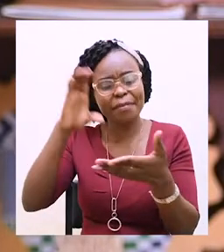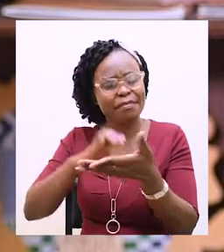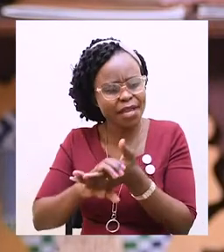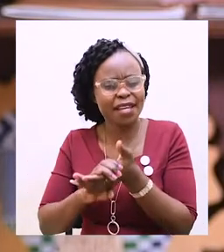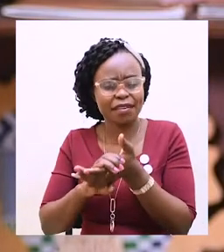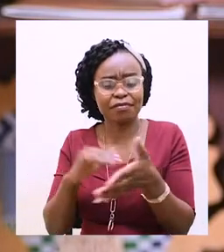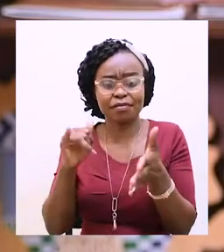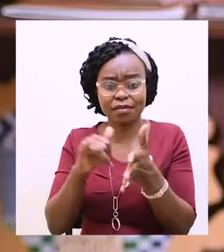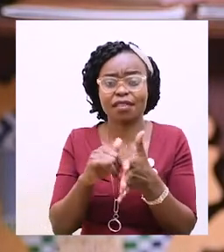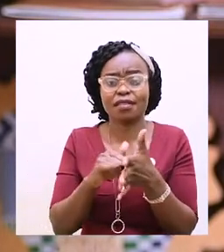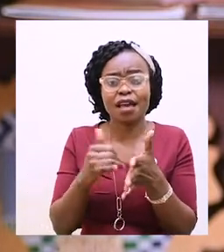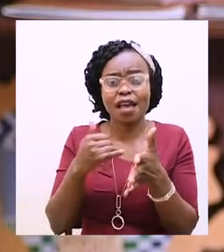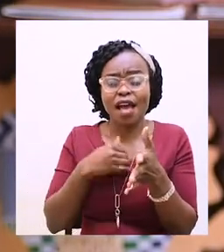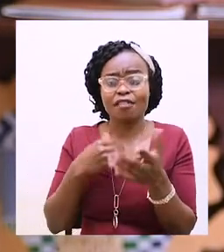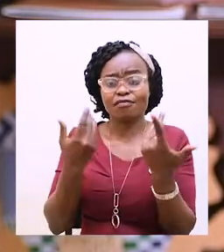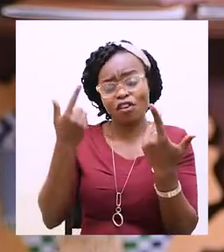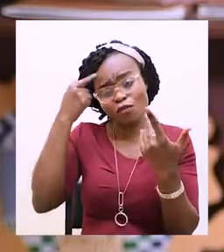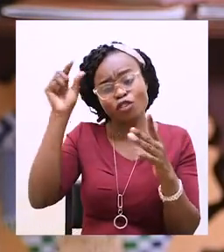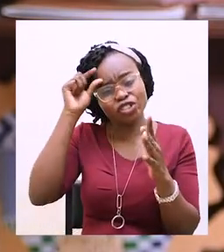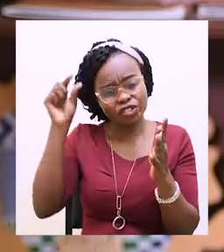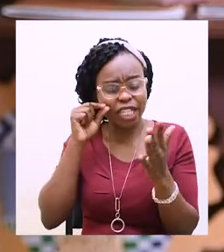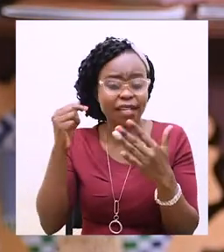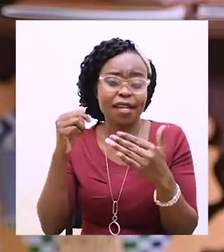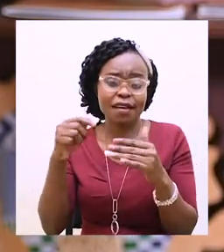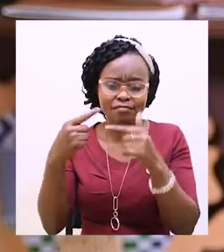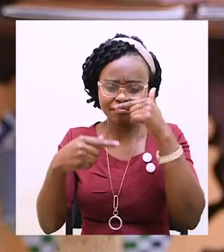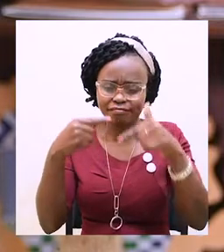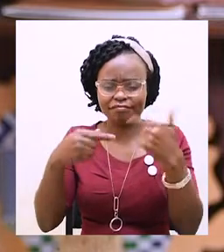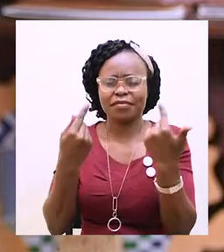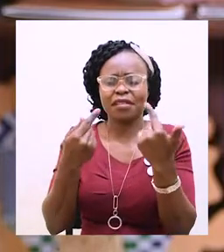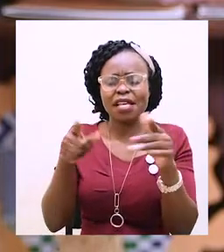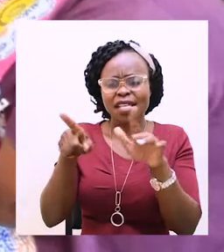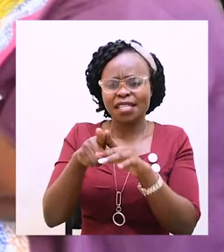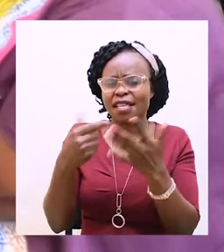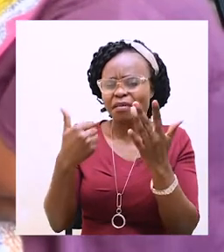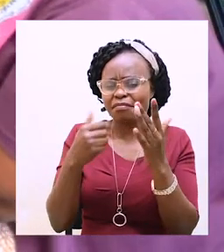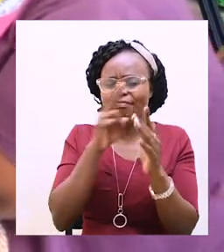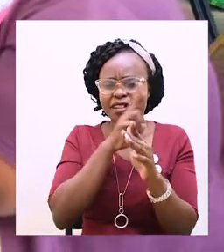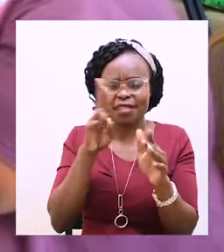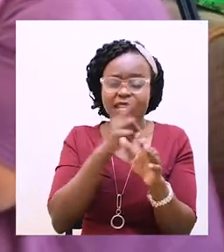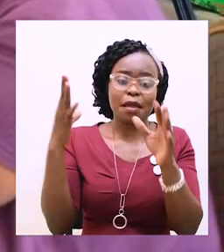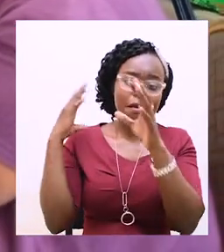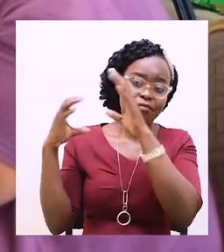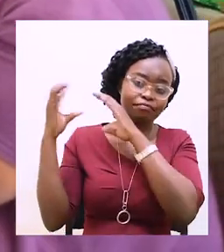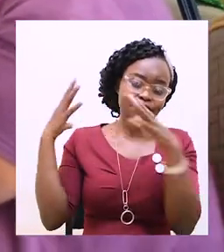beliefs that perpetuate gender-based violence or all harmful cultural practices in Africa.